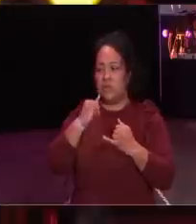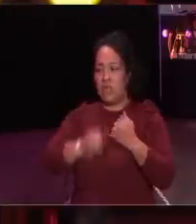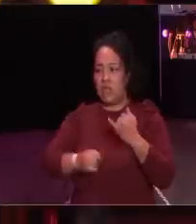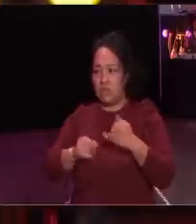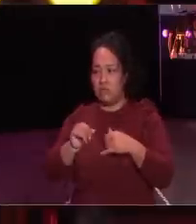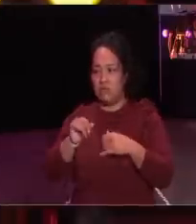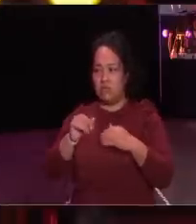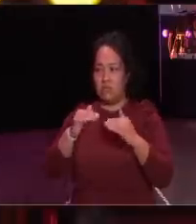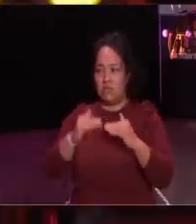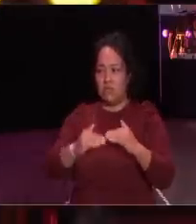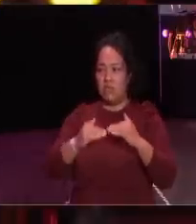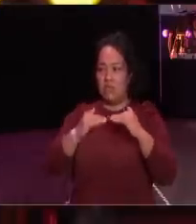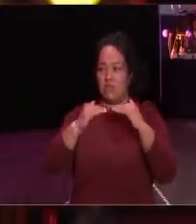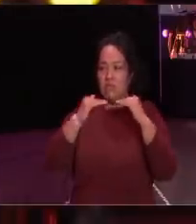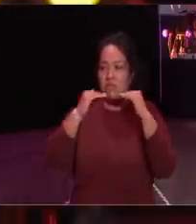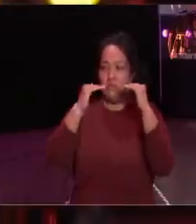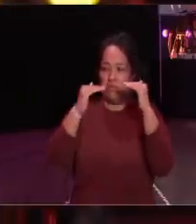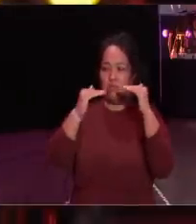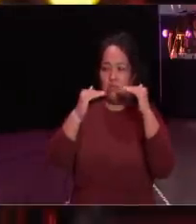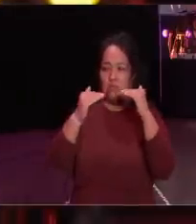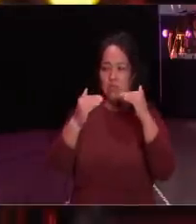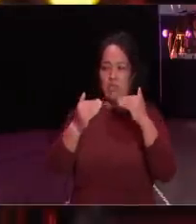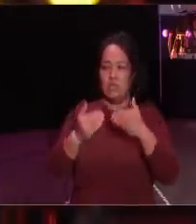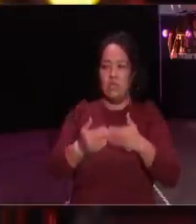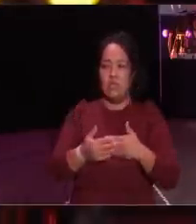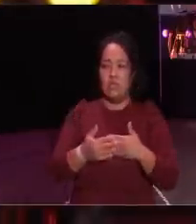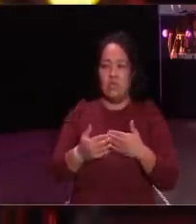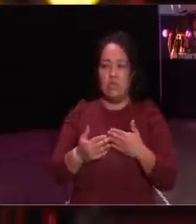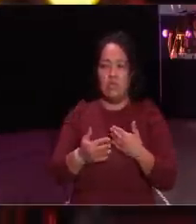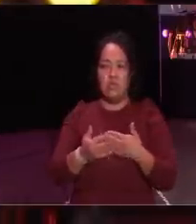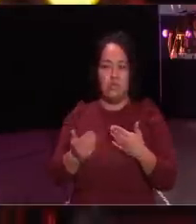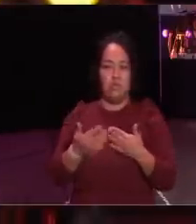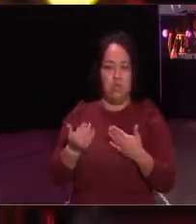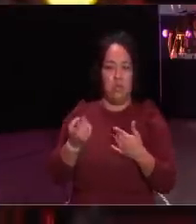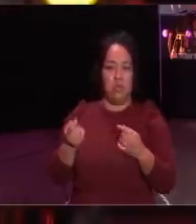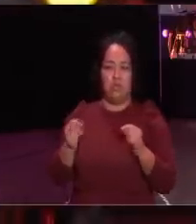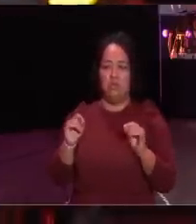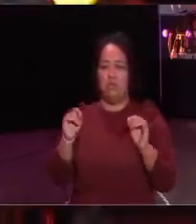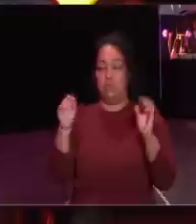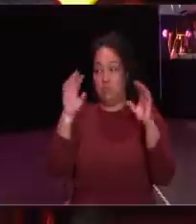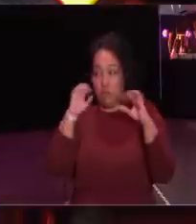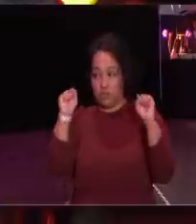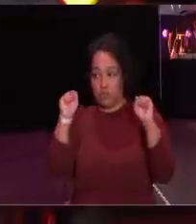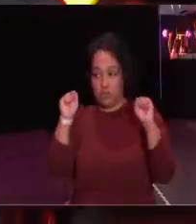dice, hermano presidente, qué fácil que es ser presidente, ¿verdad? Brother, it must be easy, president, to be the